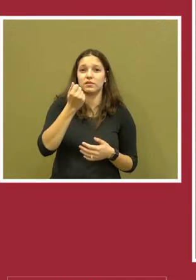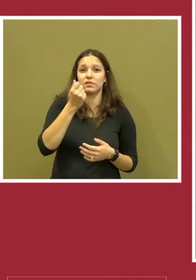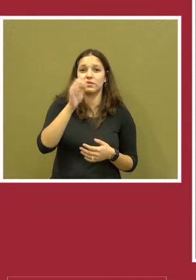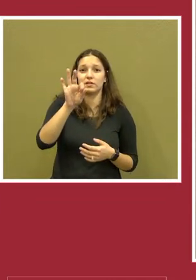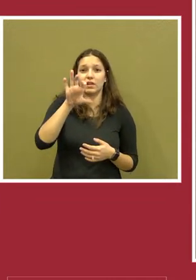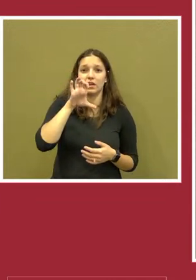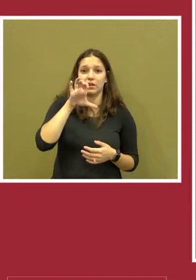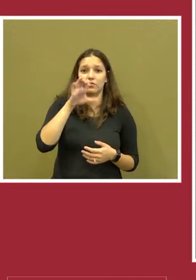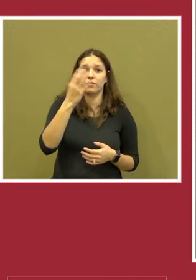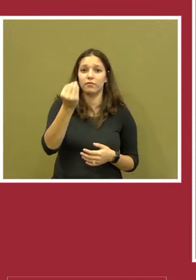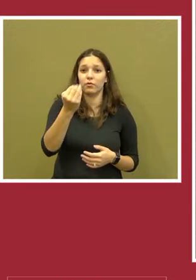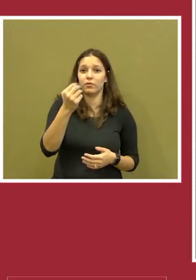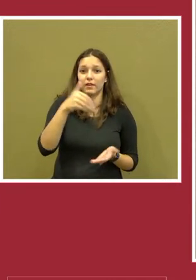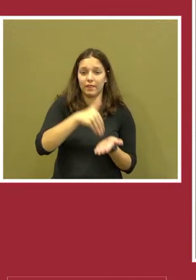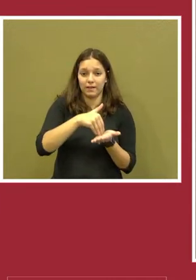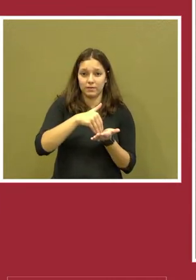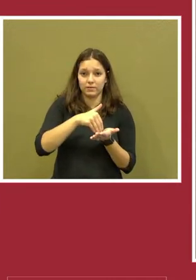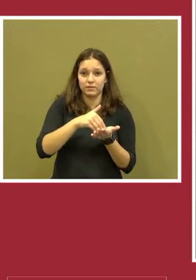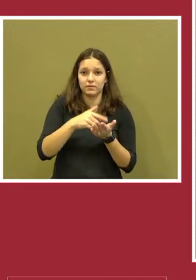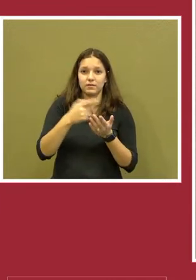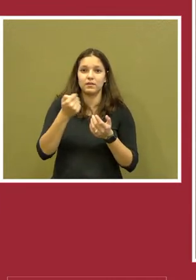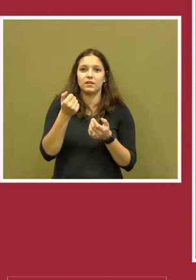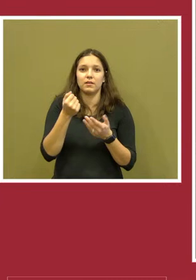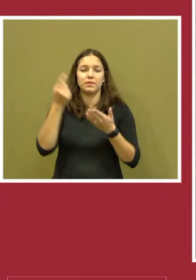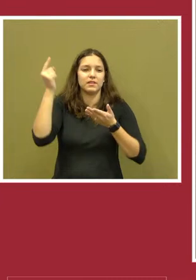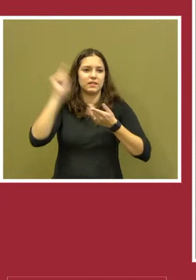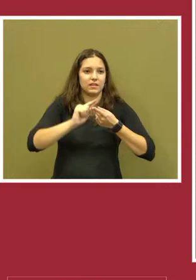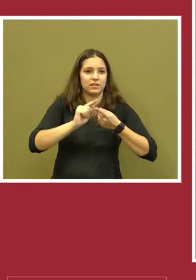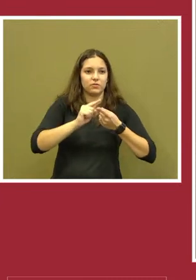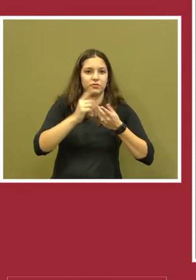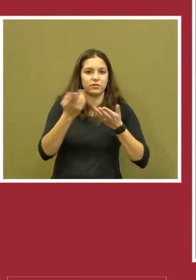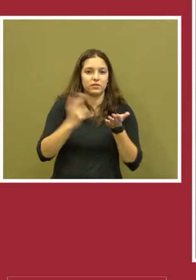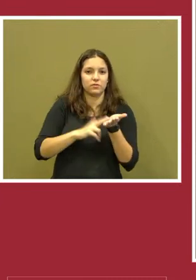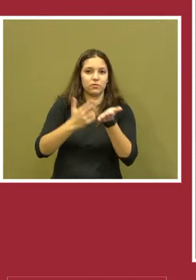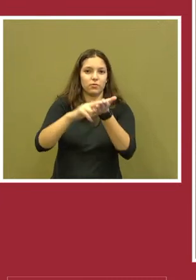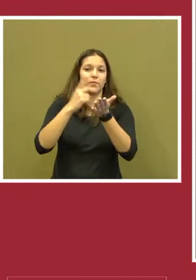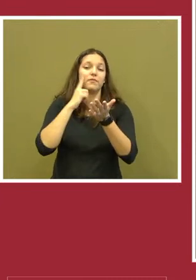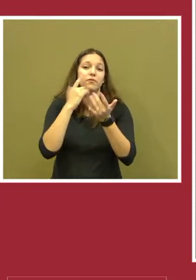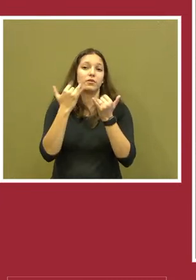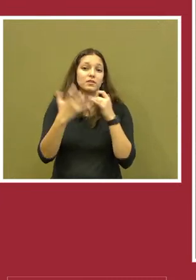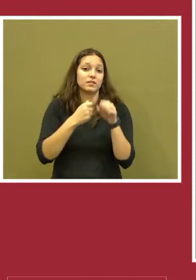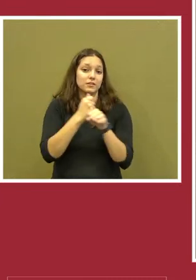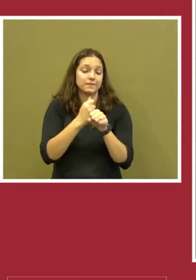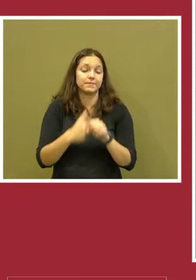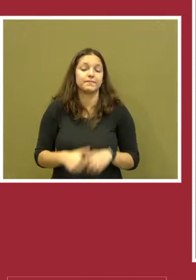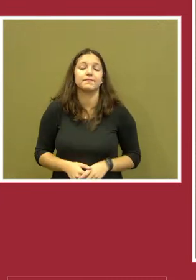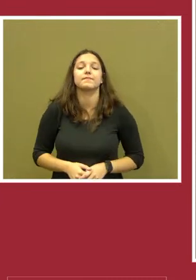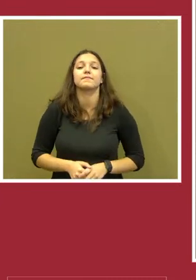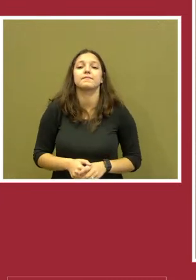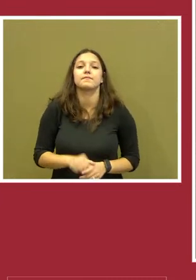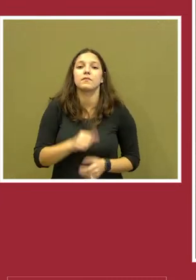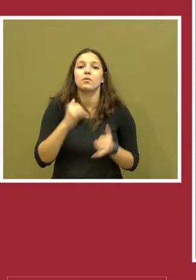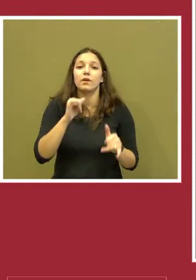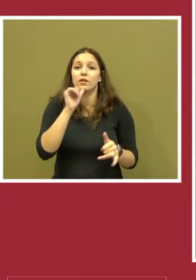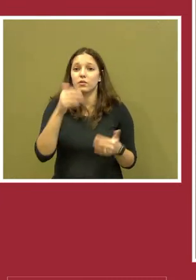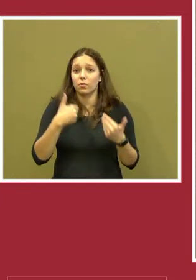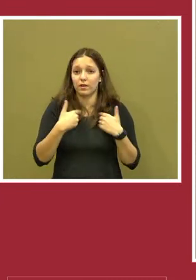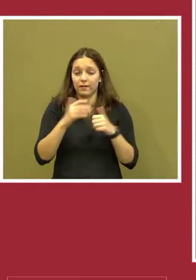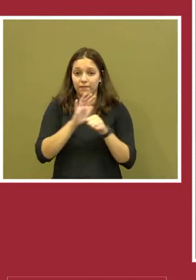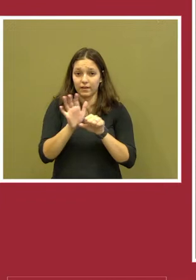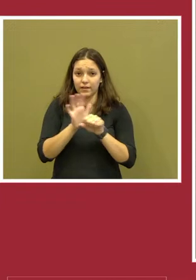to compensate for a slight decrease in our enrollment over projections for this year. Right now, we don't have